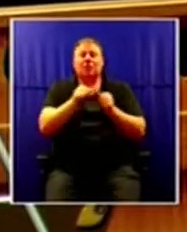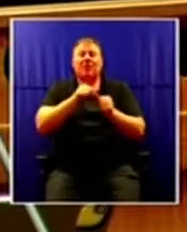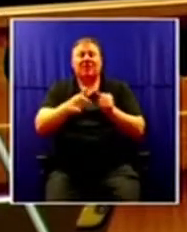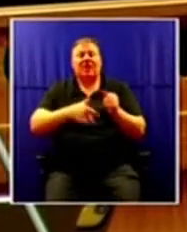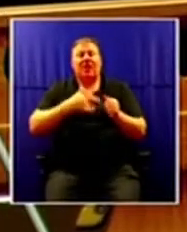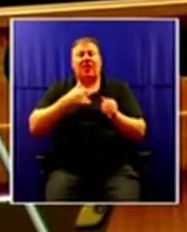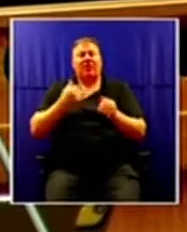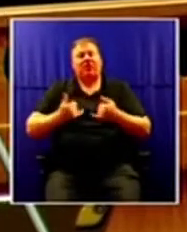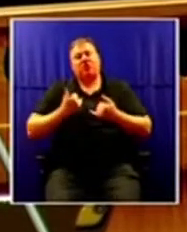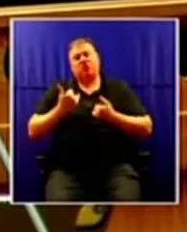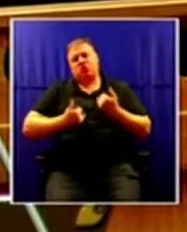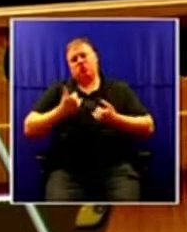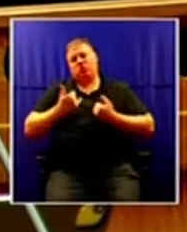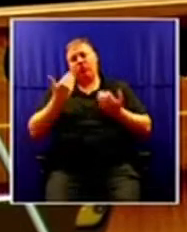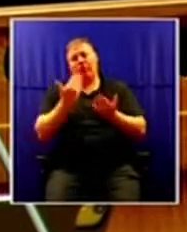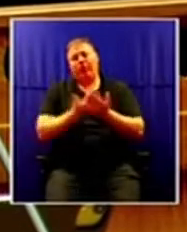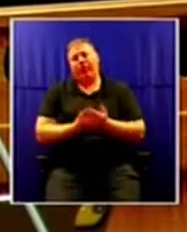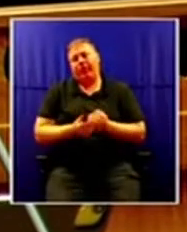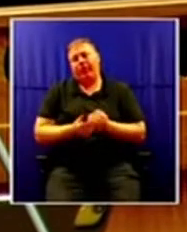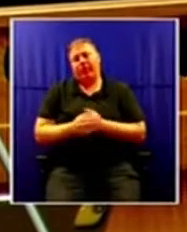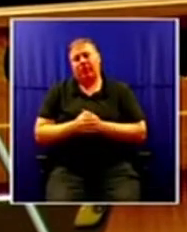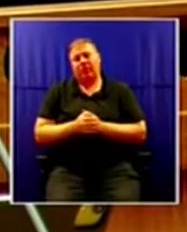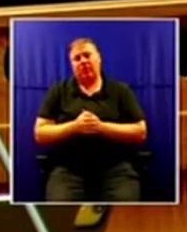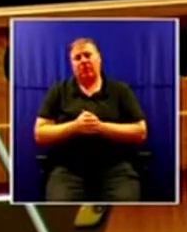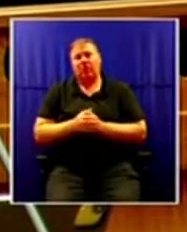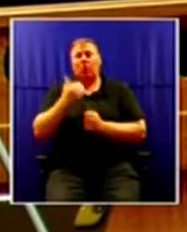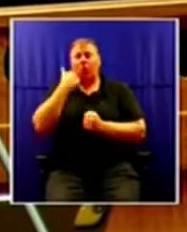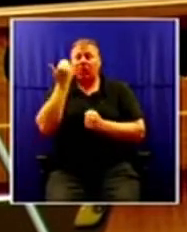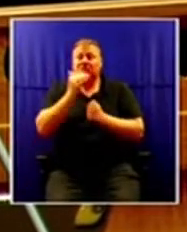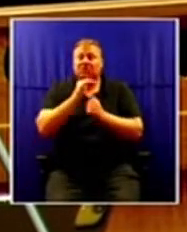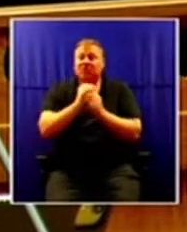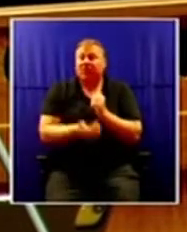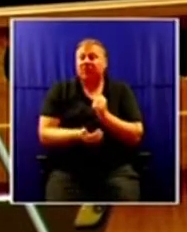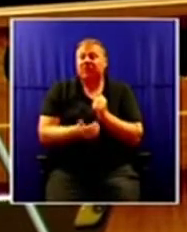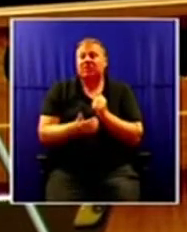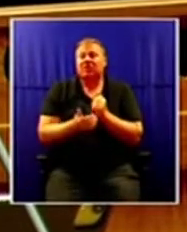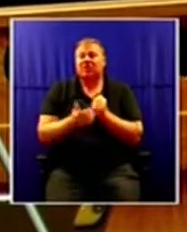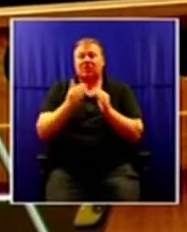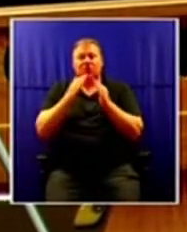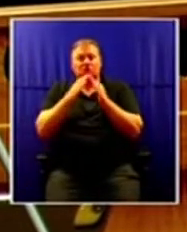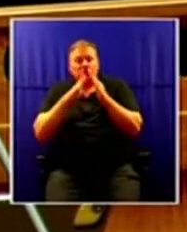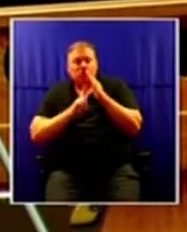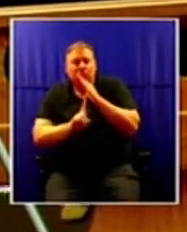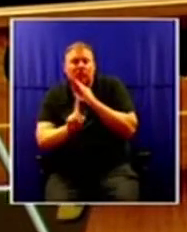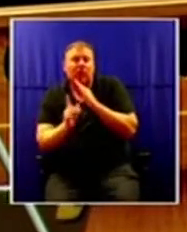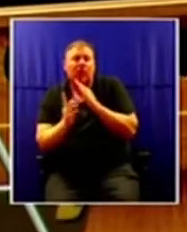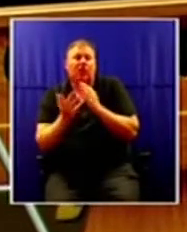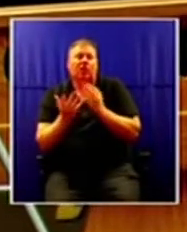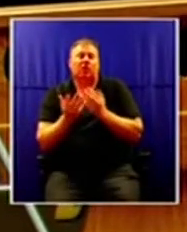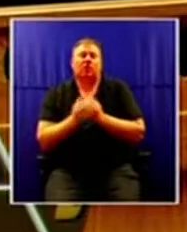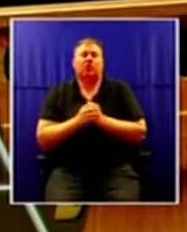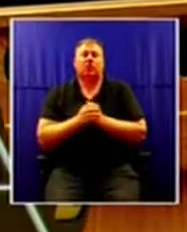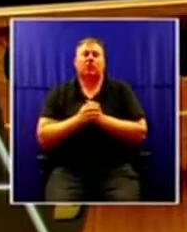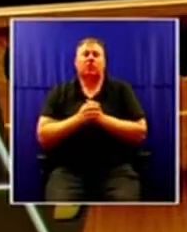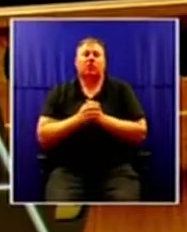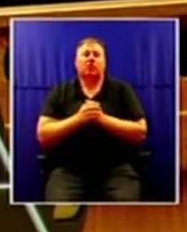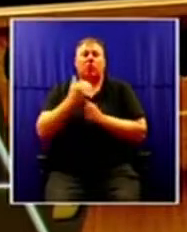have had. We want safety, and we also want shelter. We all